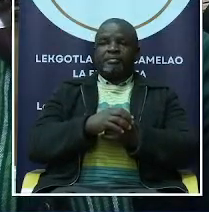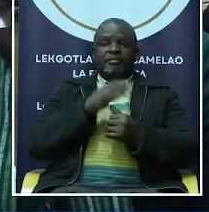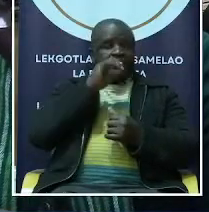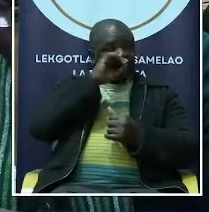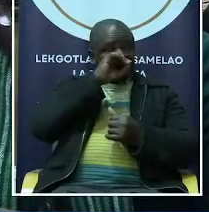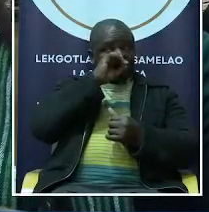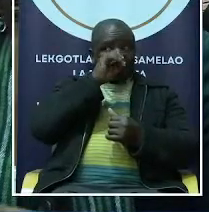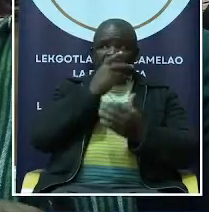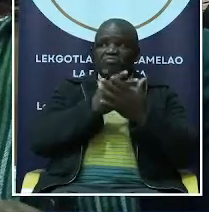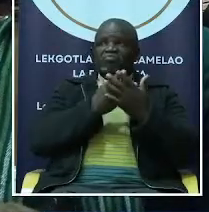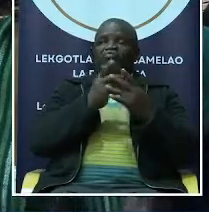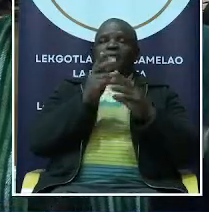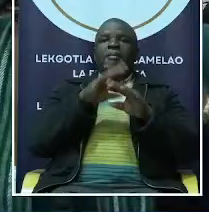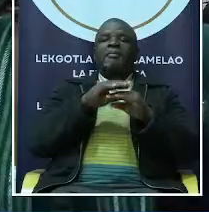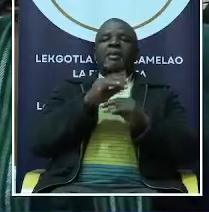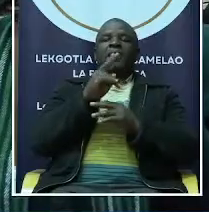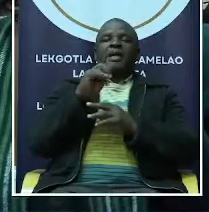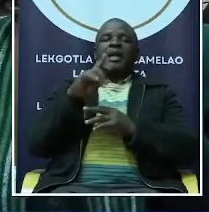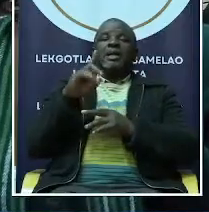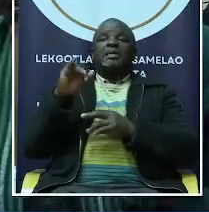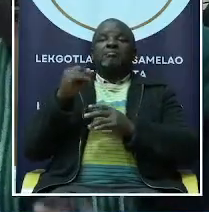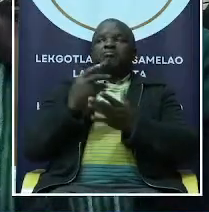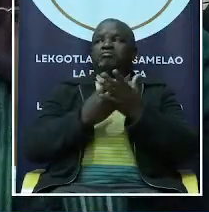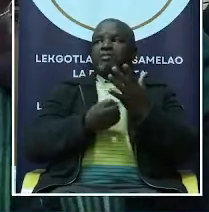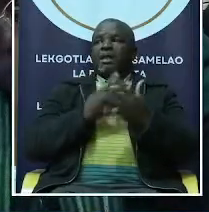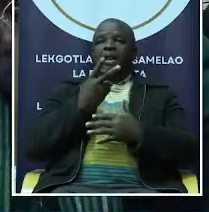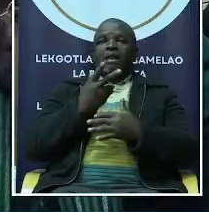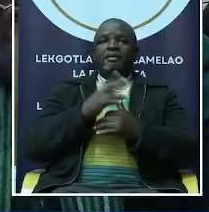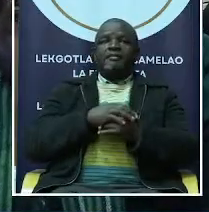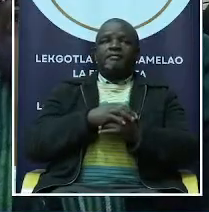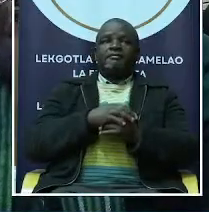Honorable Naledi can speak.